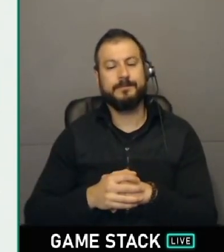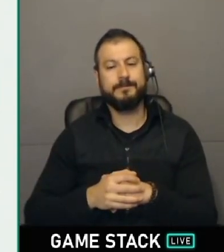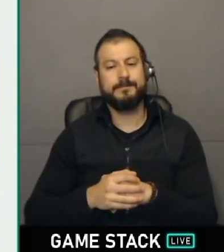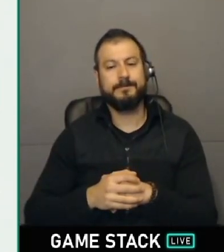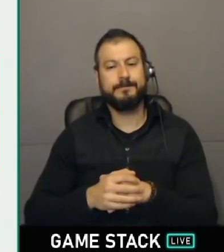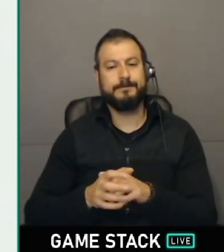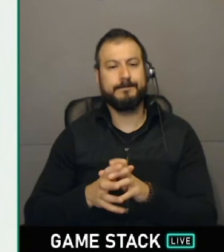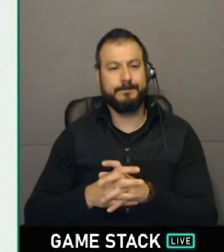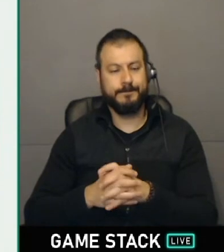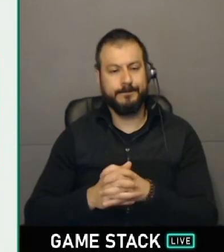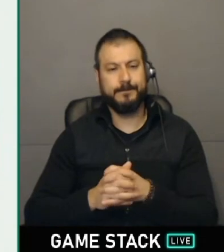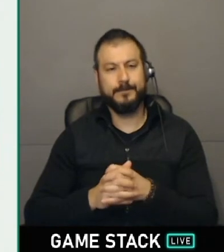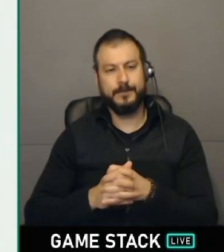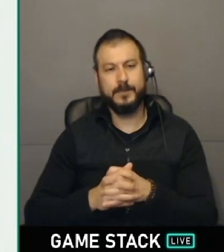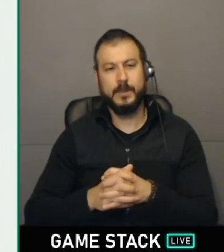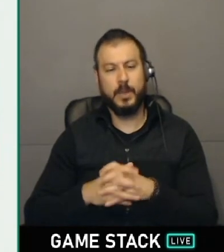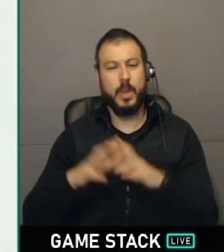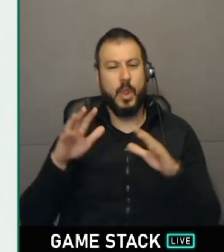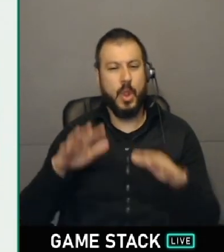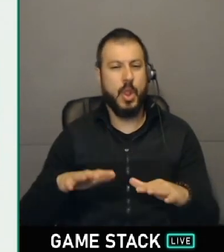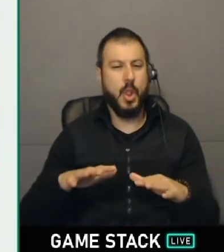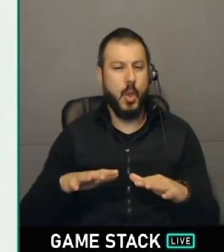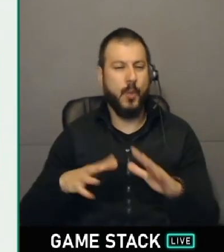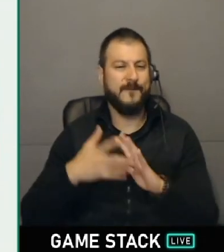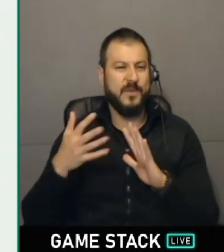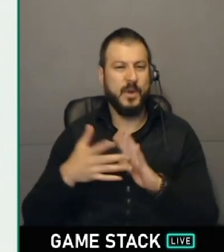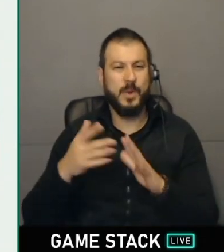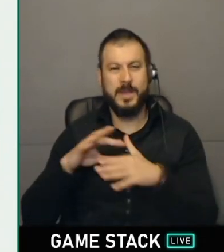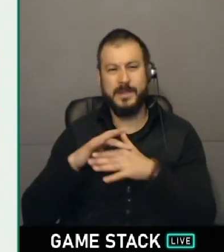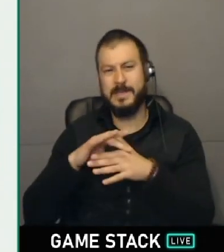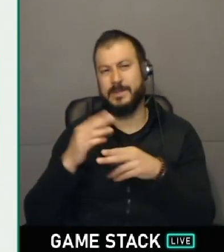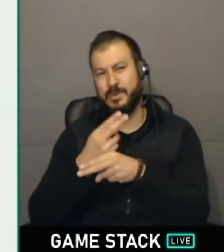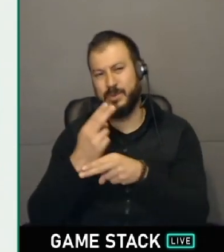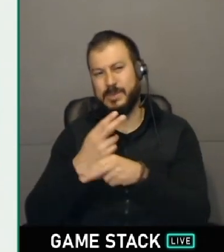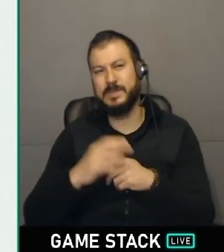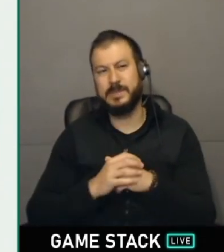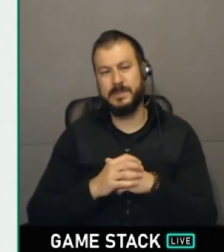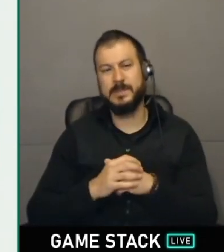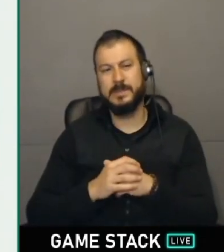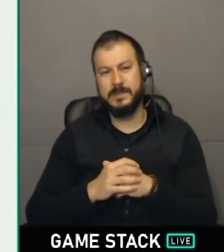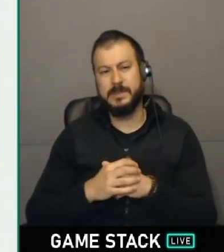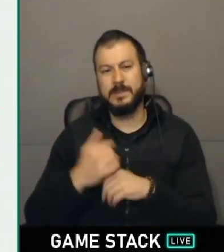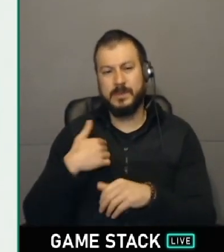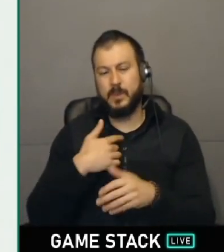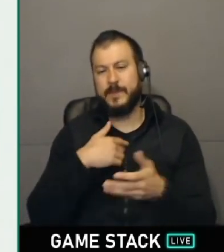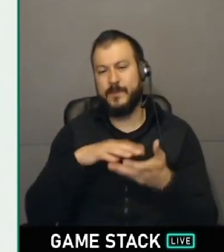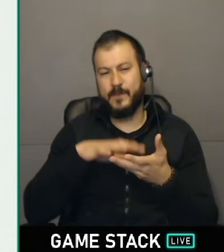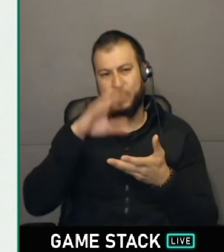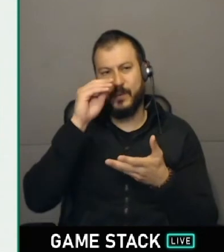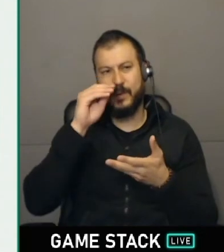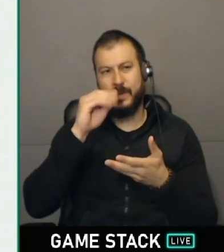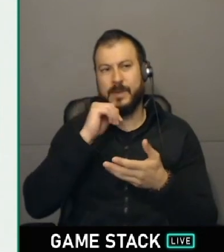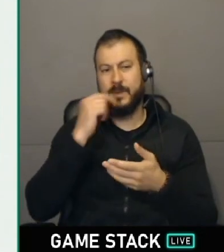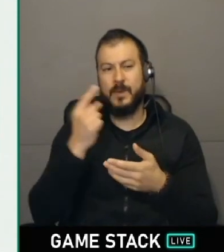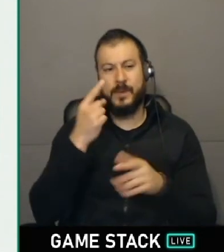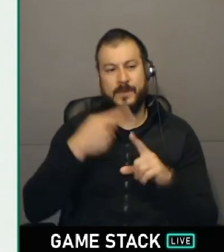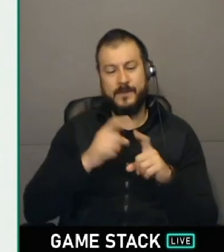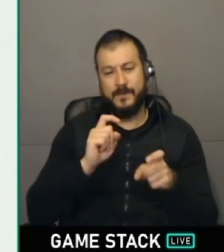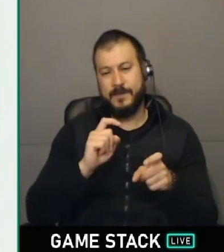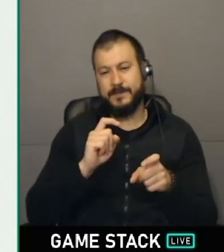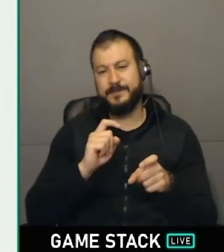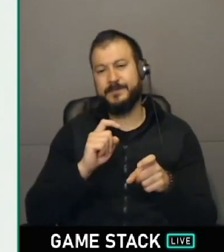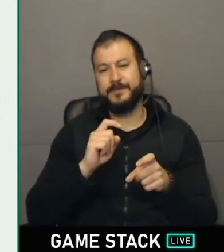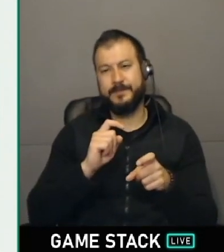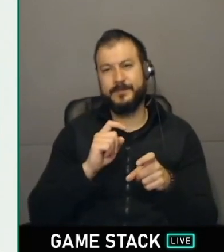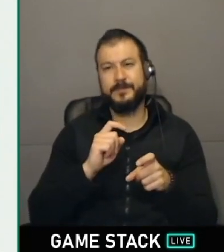So low frequency content usage. This is something that we've learned not only from